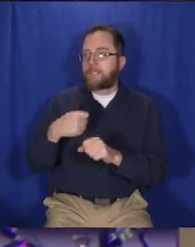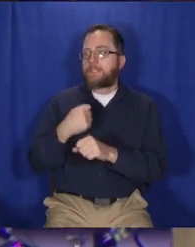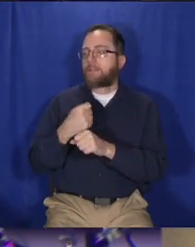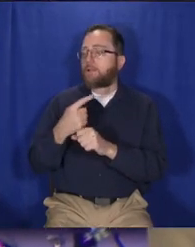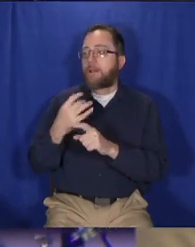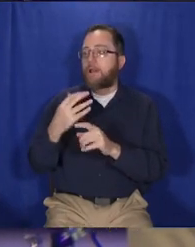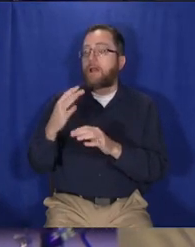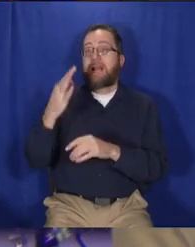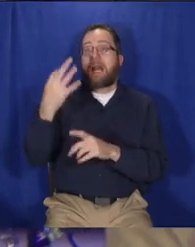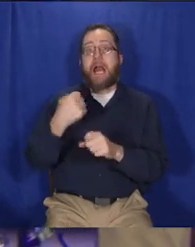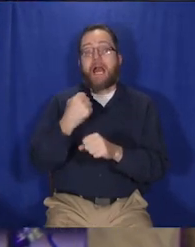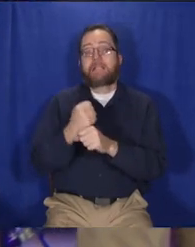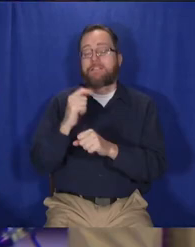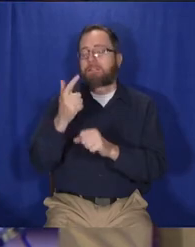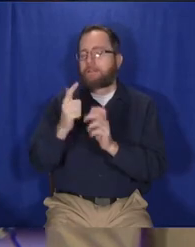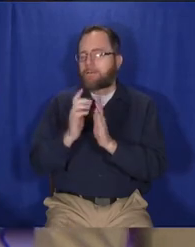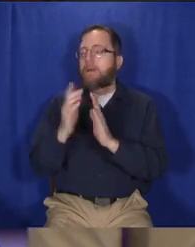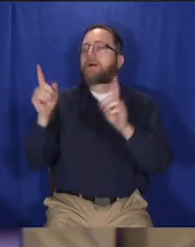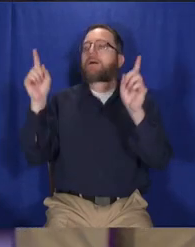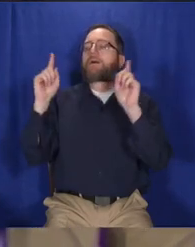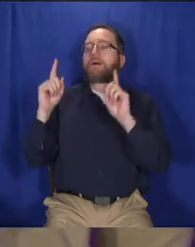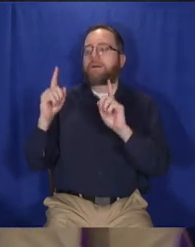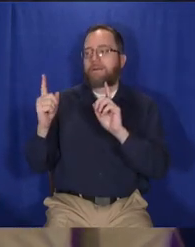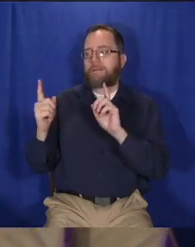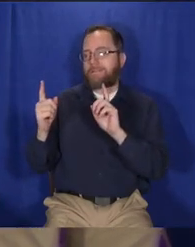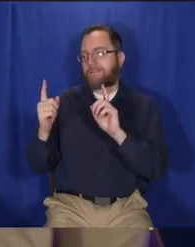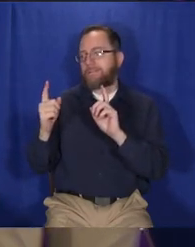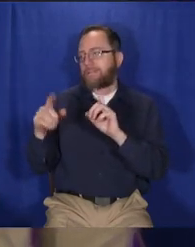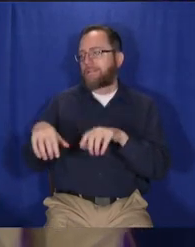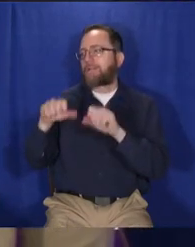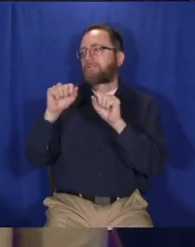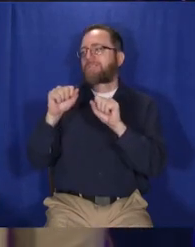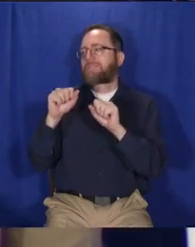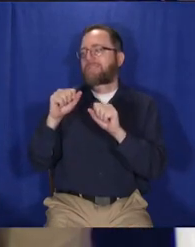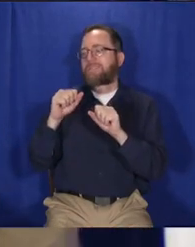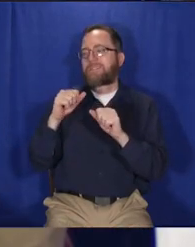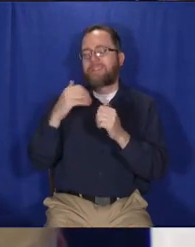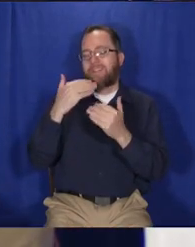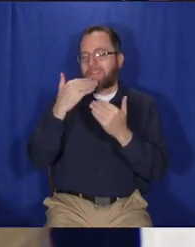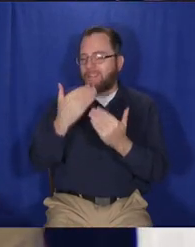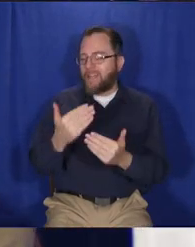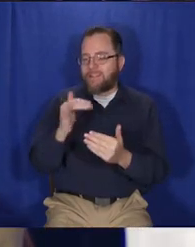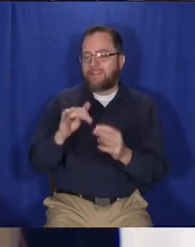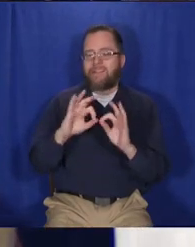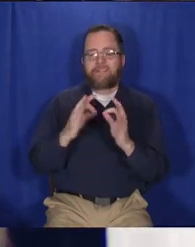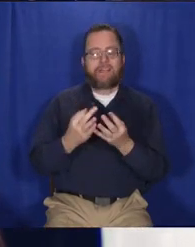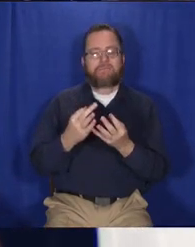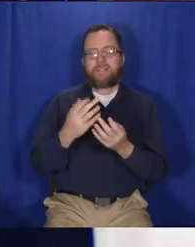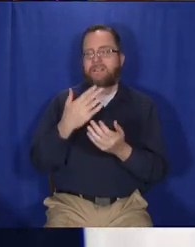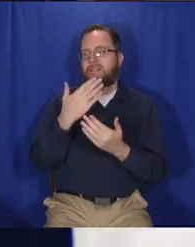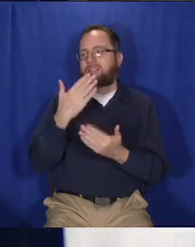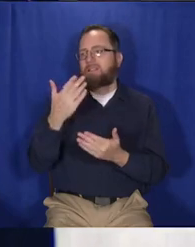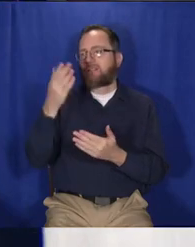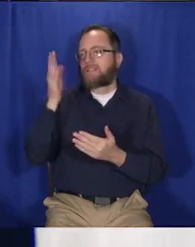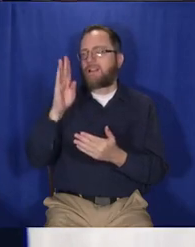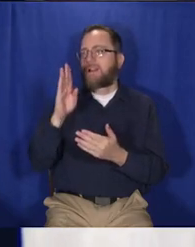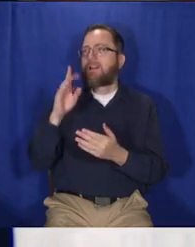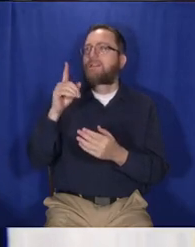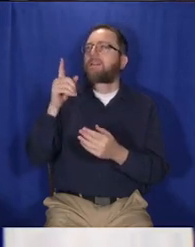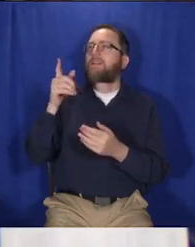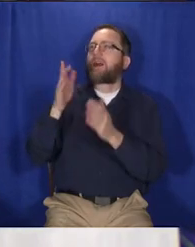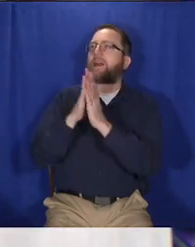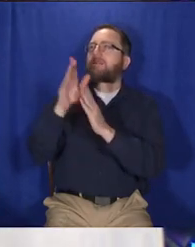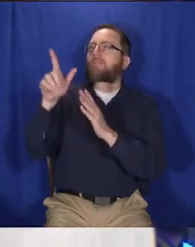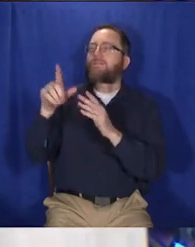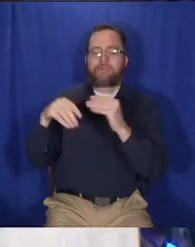at work, and we thank you for it. God, we thank you for this family. We pray, God, that you would supply all of their needs